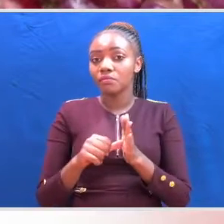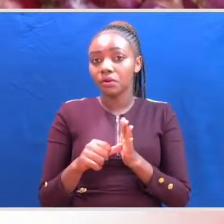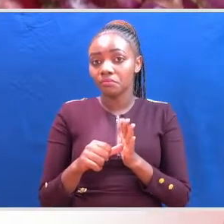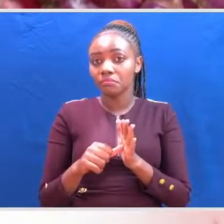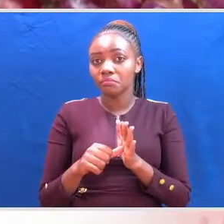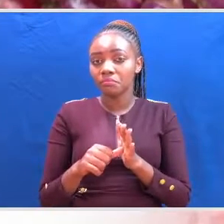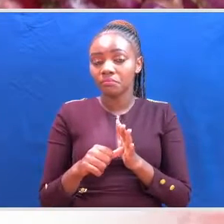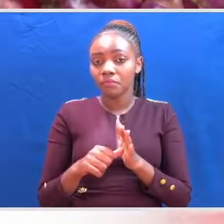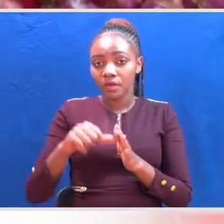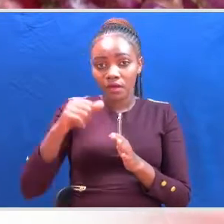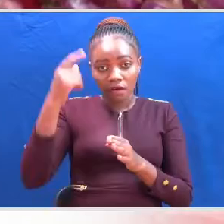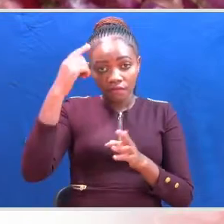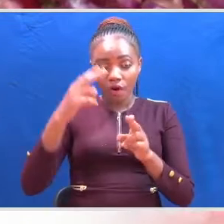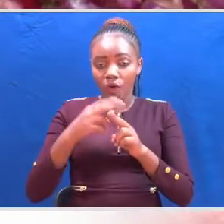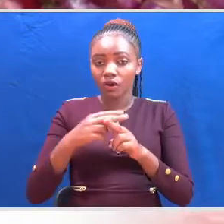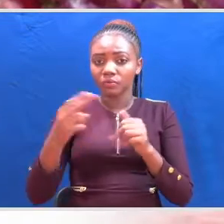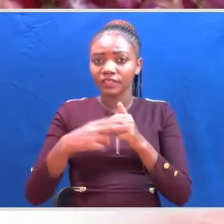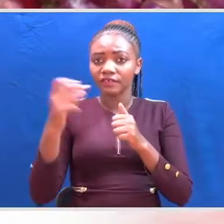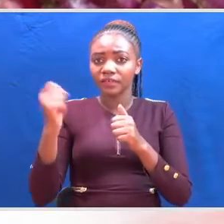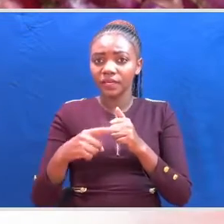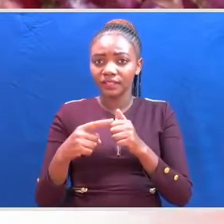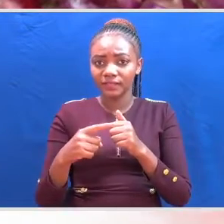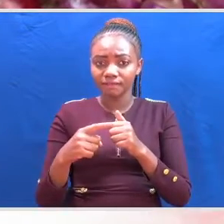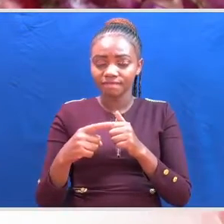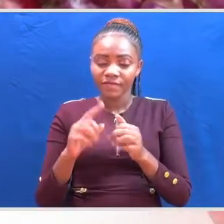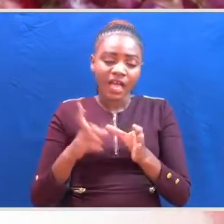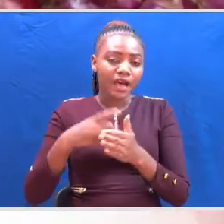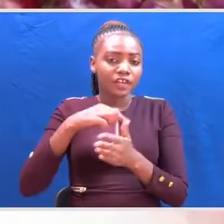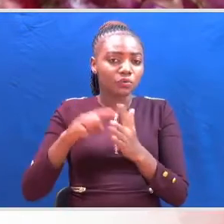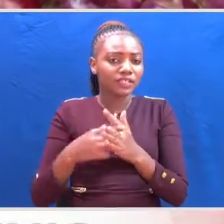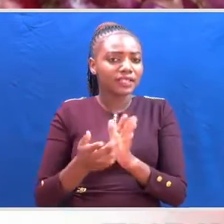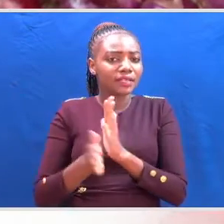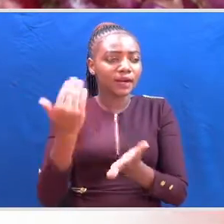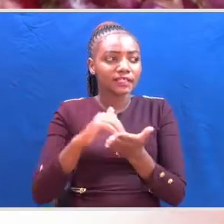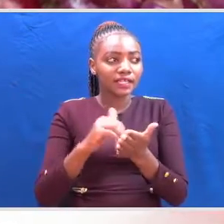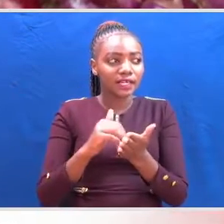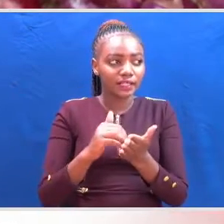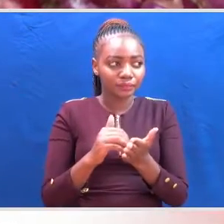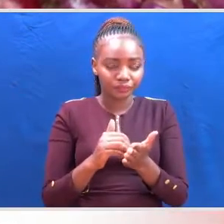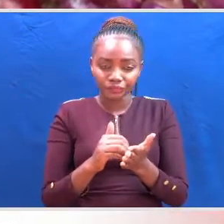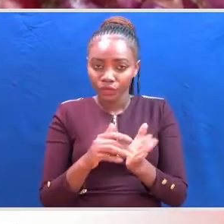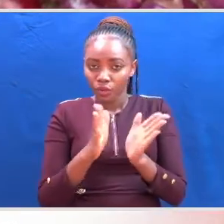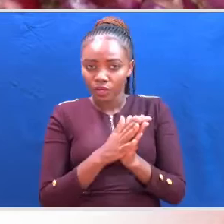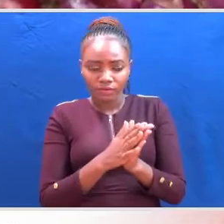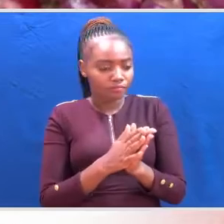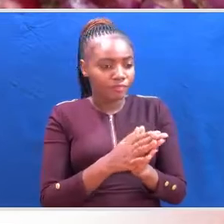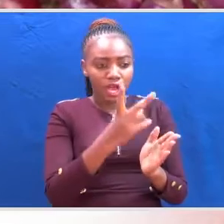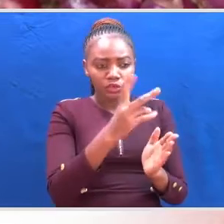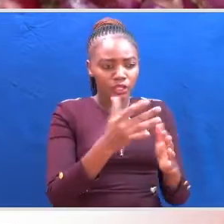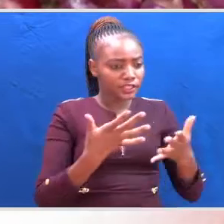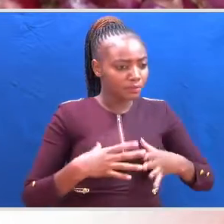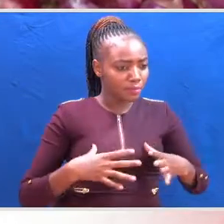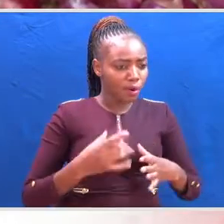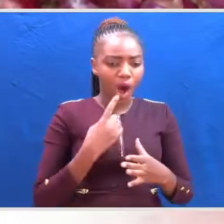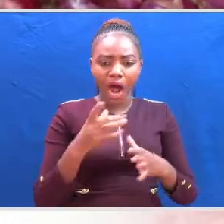just start doing maybe like 50 people, 20 people and 100 people. And